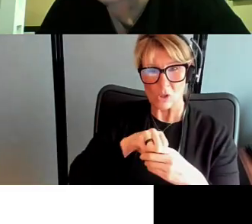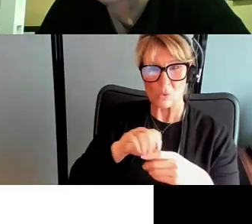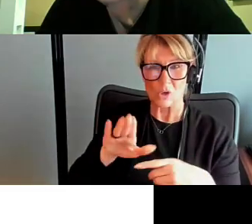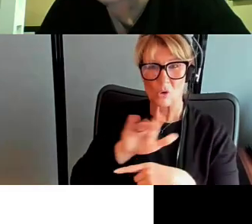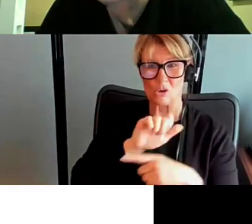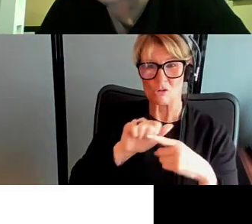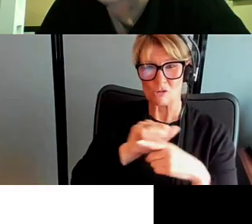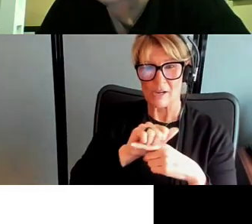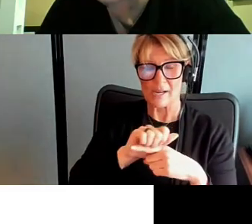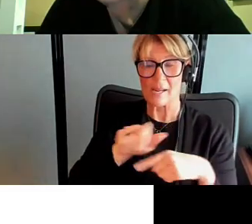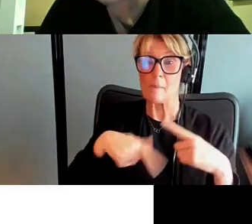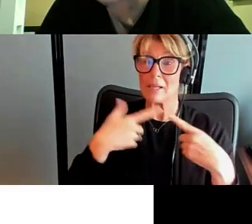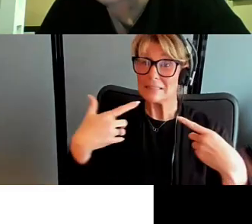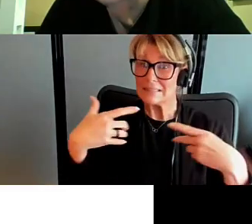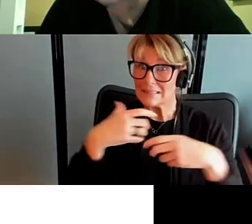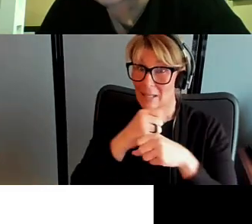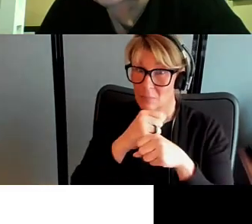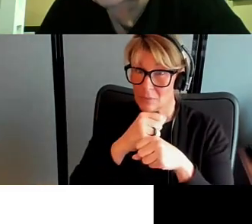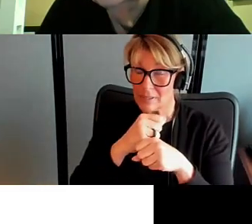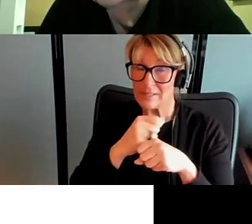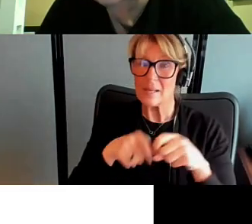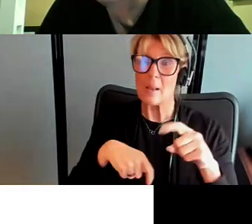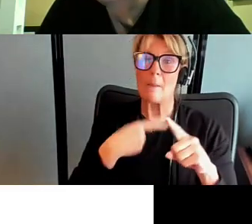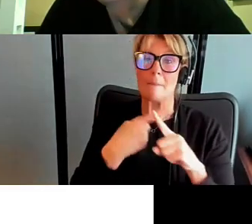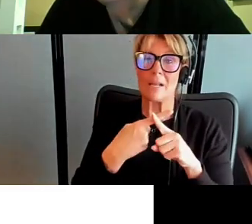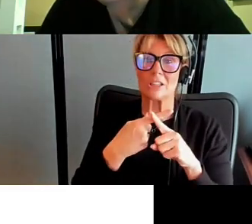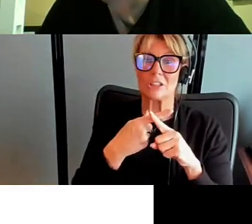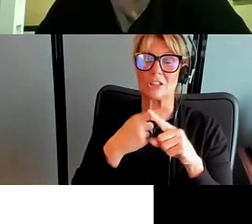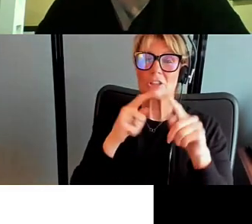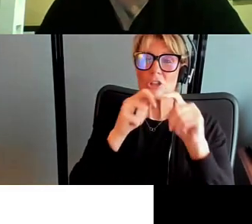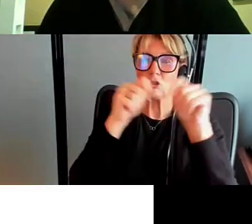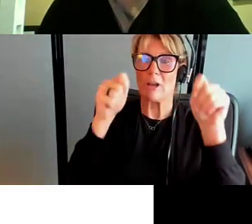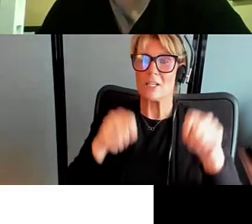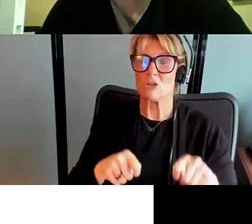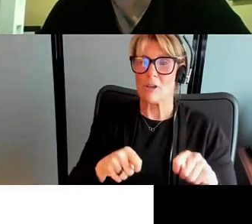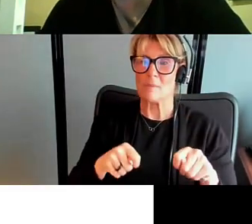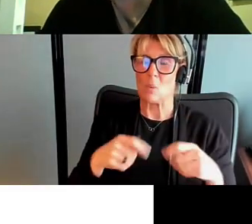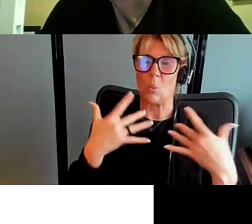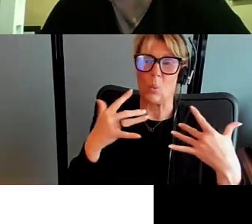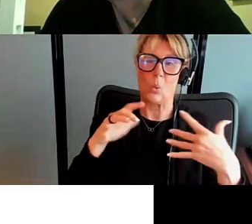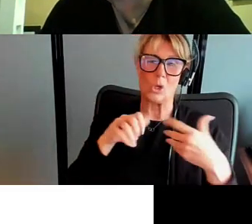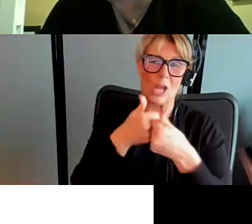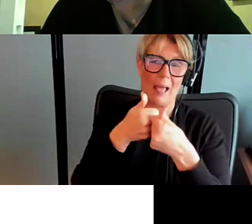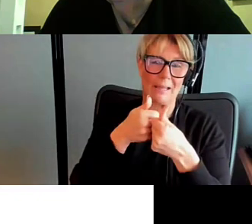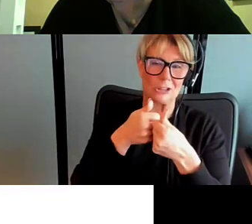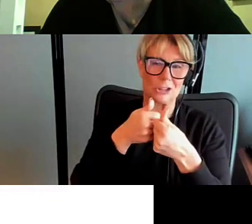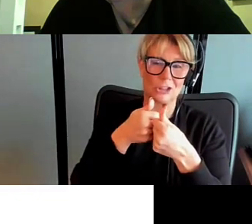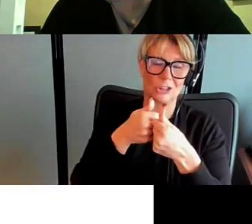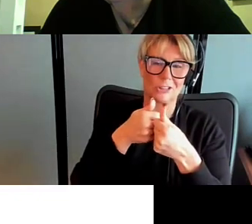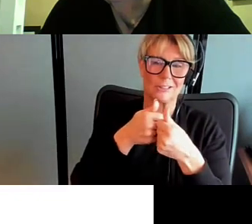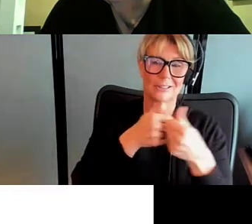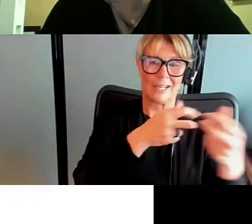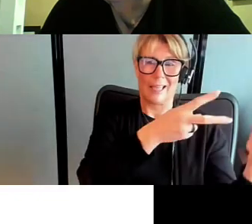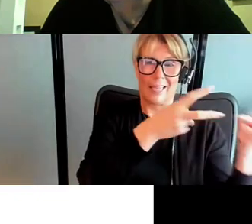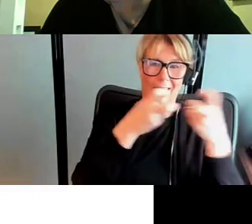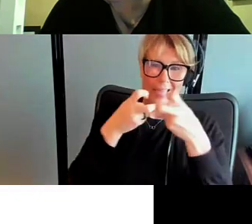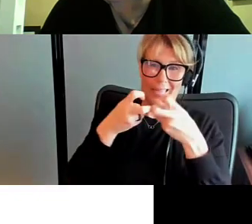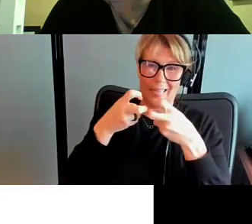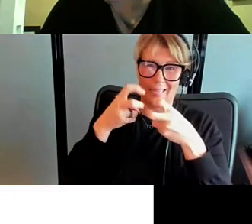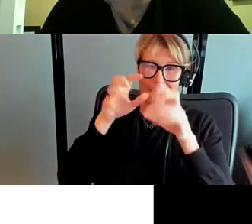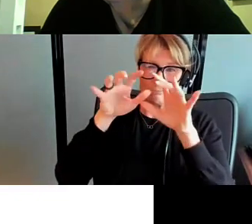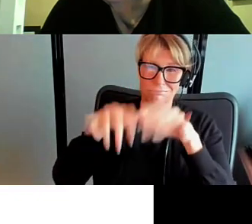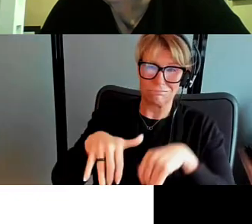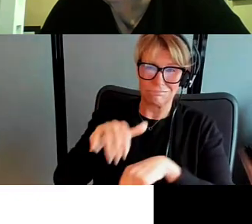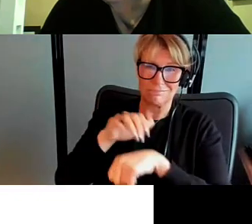and transcripts, which was a big challenge too. So a lot of work has gone into it, but I really think the feedback